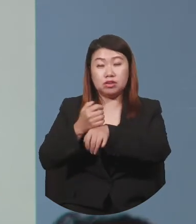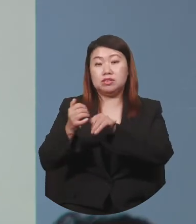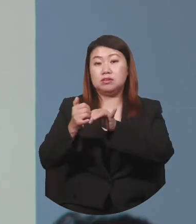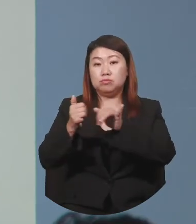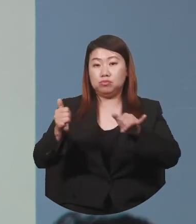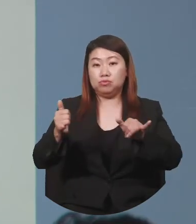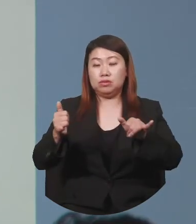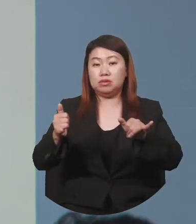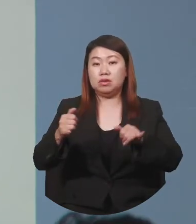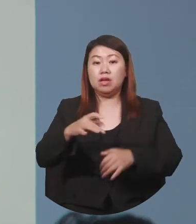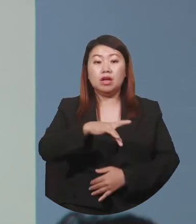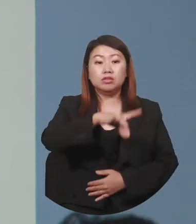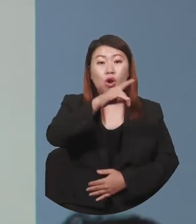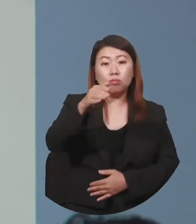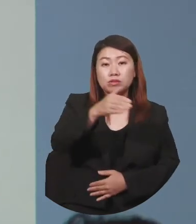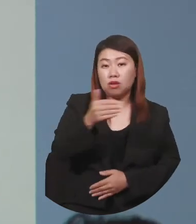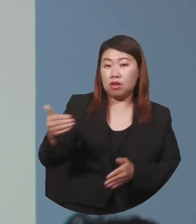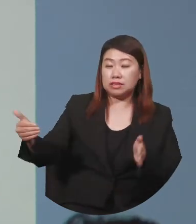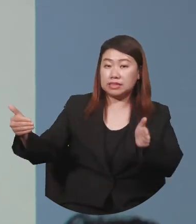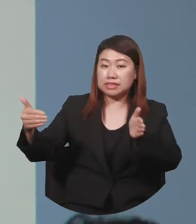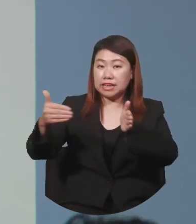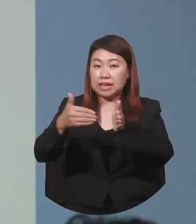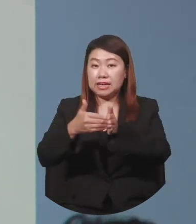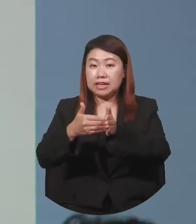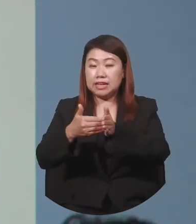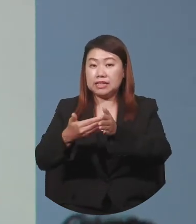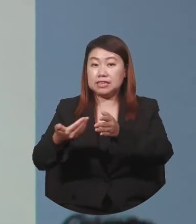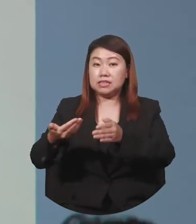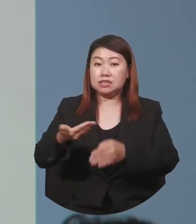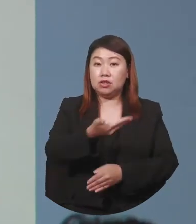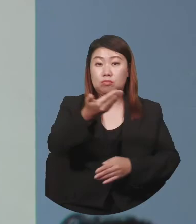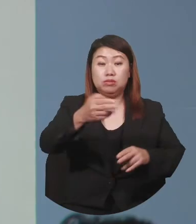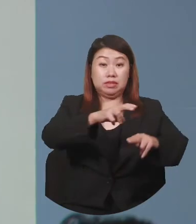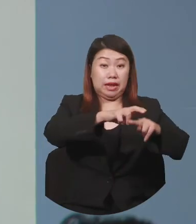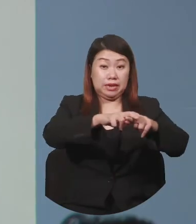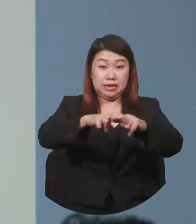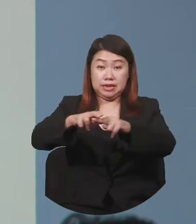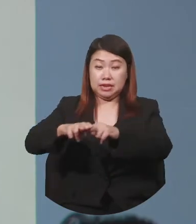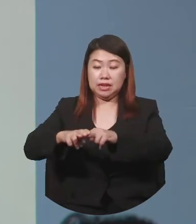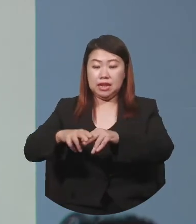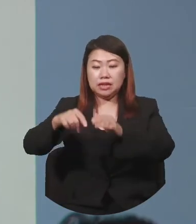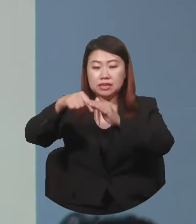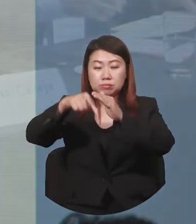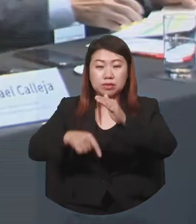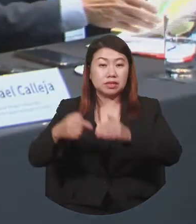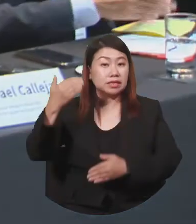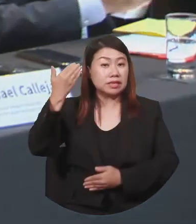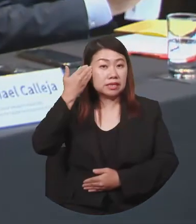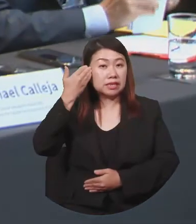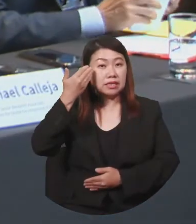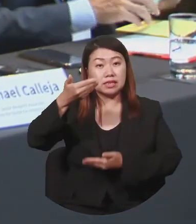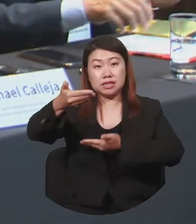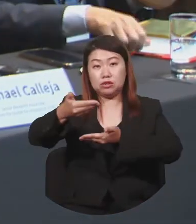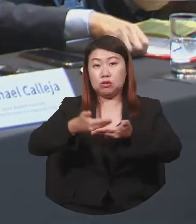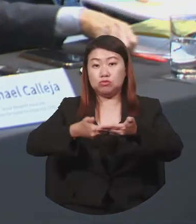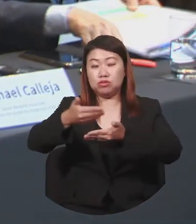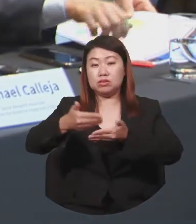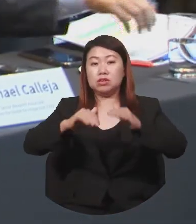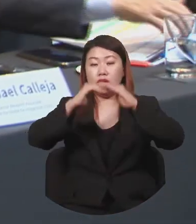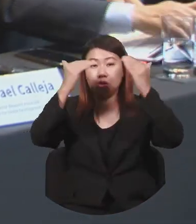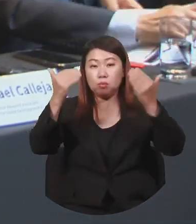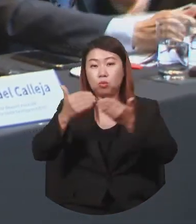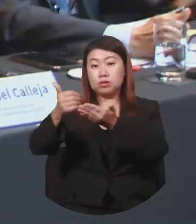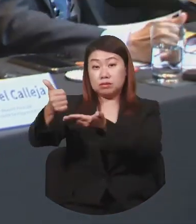Global Development and all the dear participants who have been with us from the beginning until the very end, and the speakers who shared